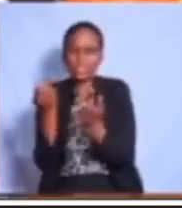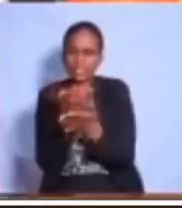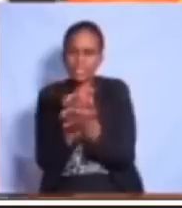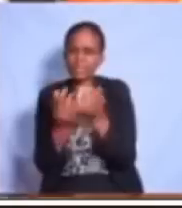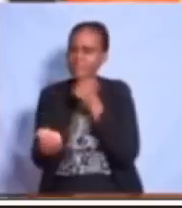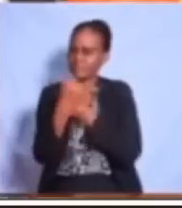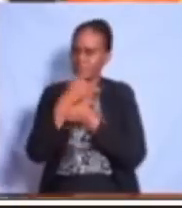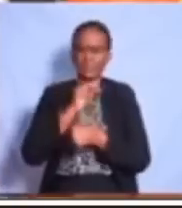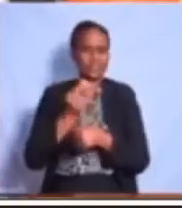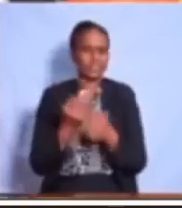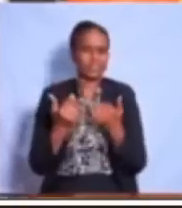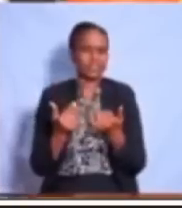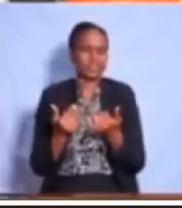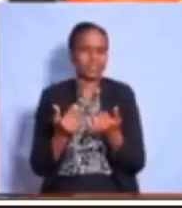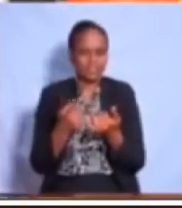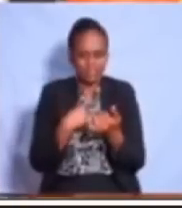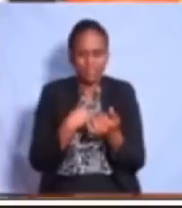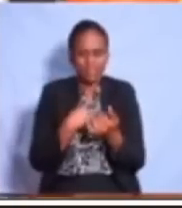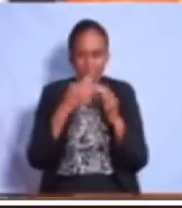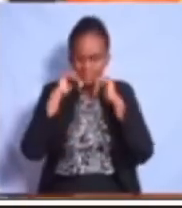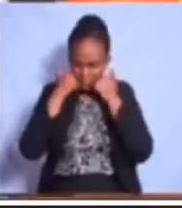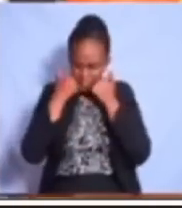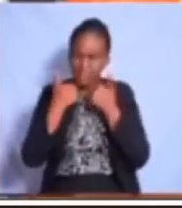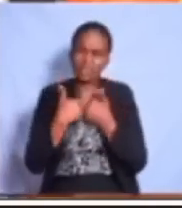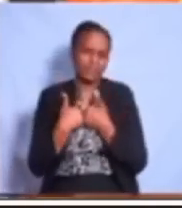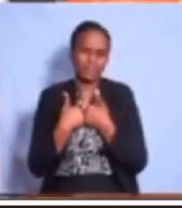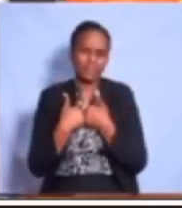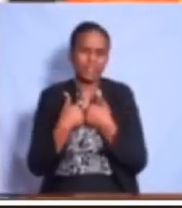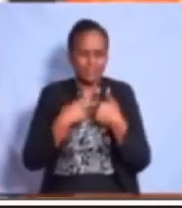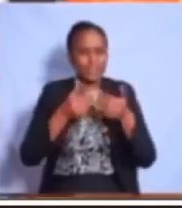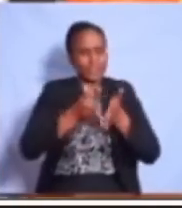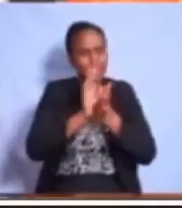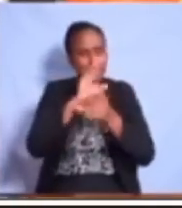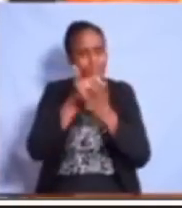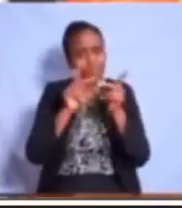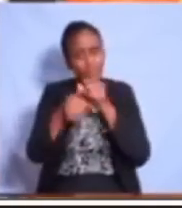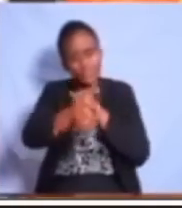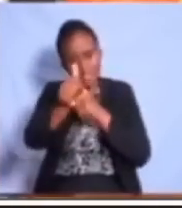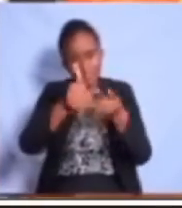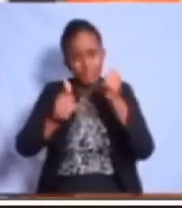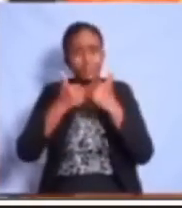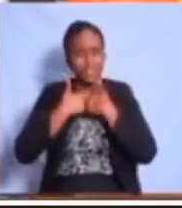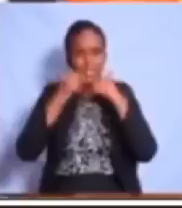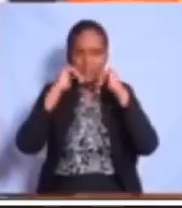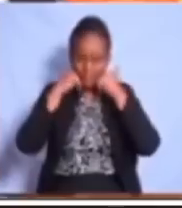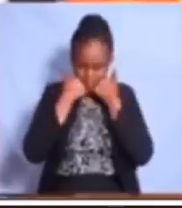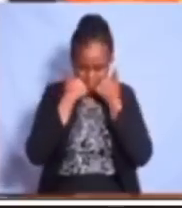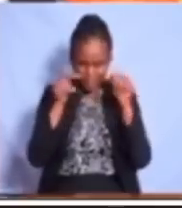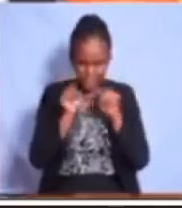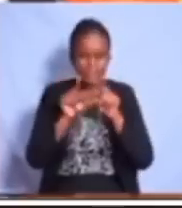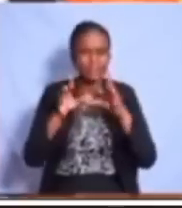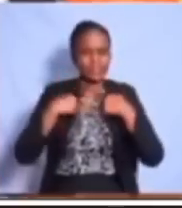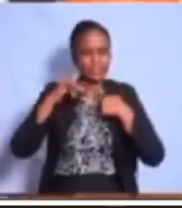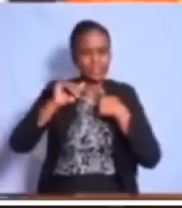than us. I have a sense of shame, and I ask everybody to have a sense of shame and accept